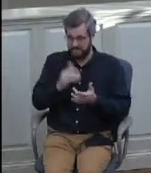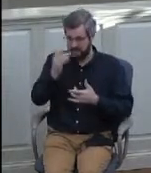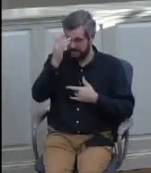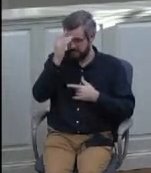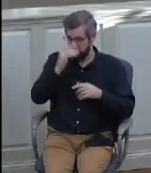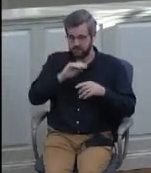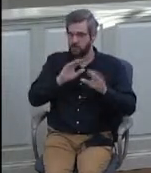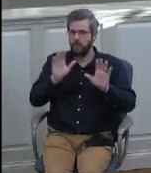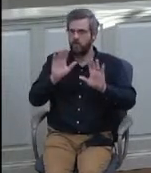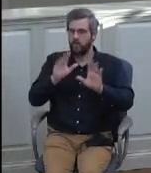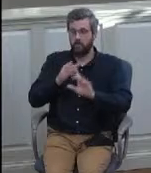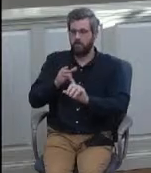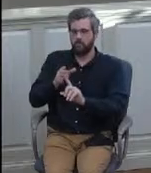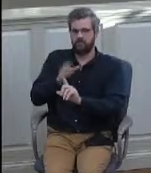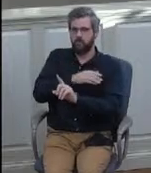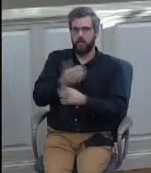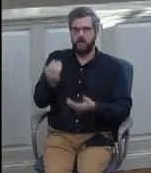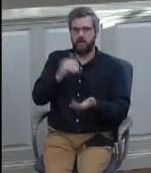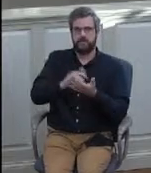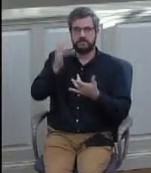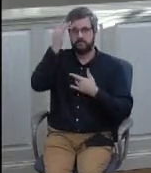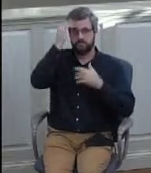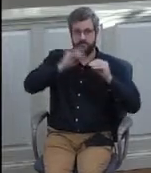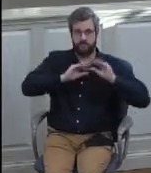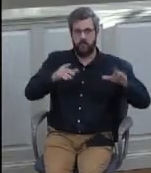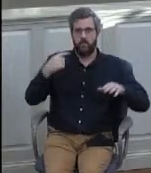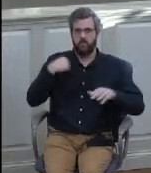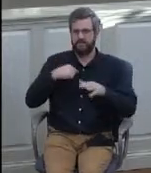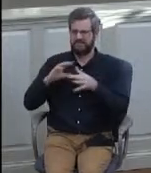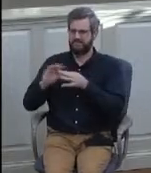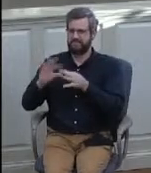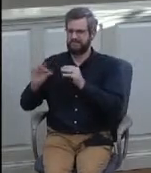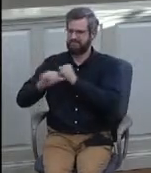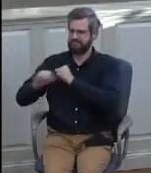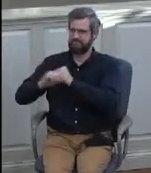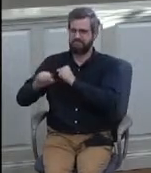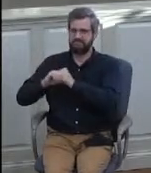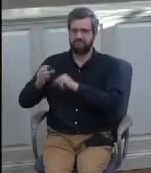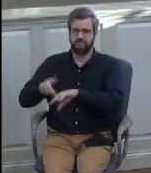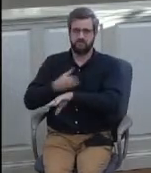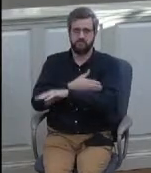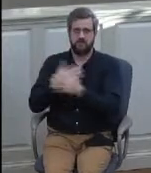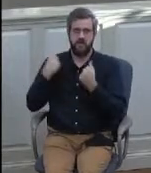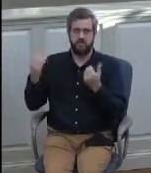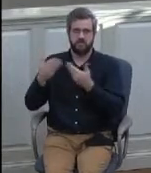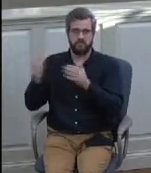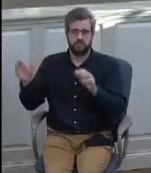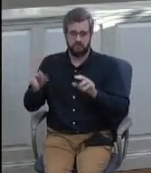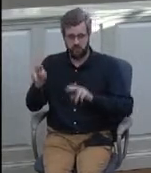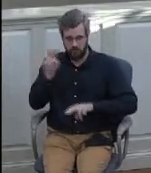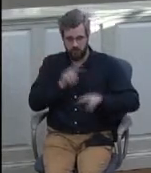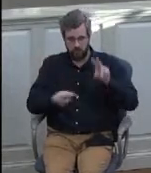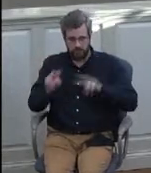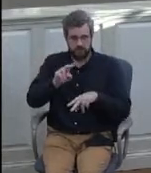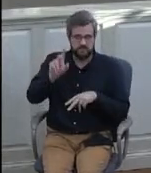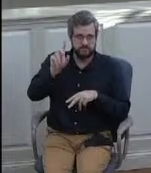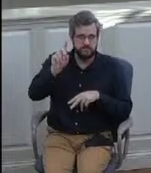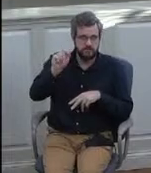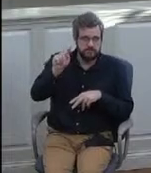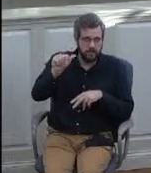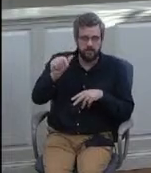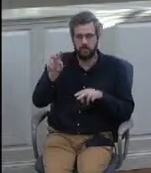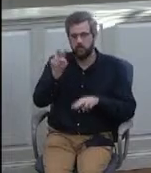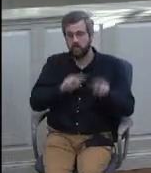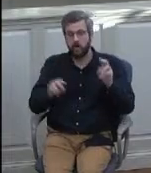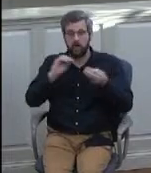message out, because it truly makes a difference. There, you can look at the data, you can look at the deaths we've had, you can look at the cases,